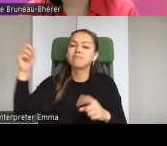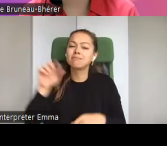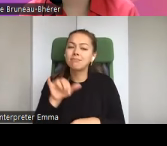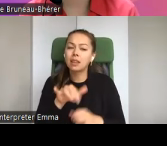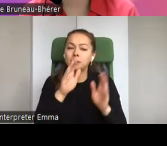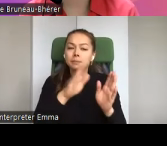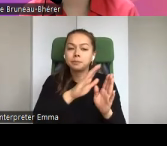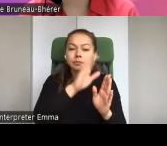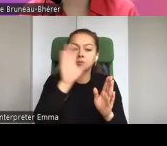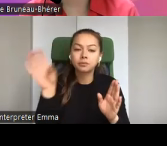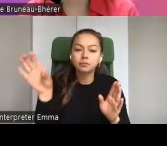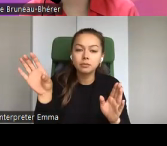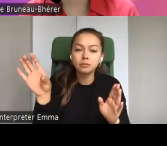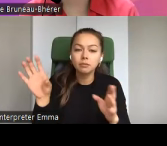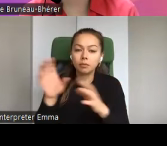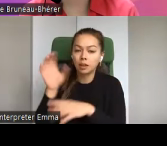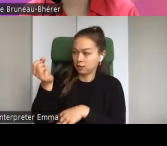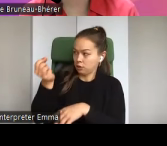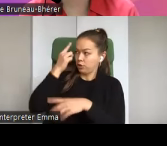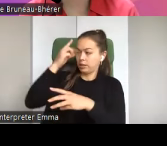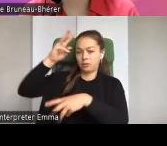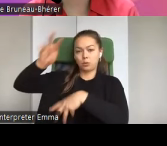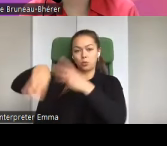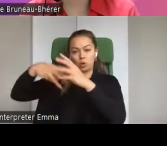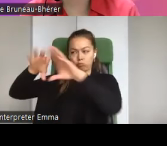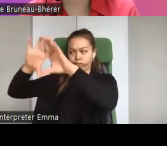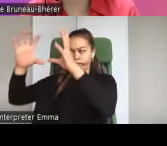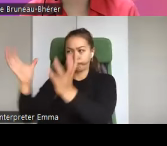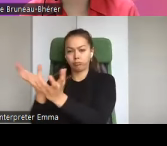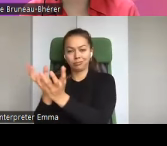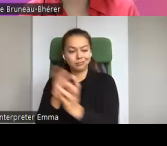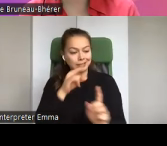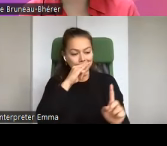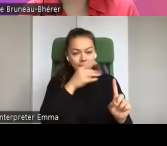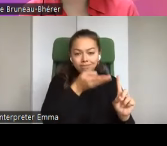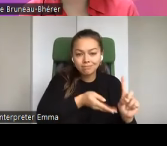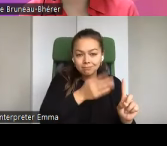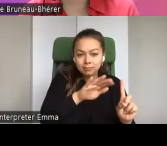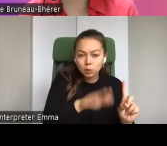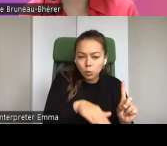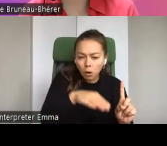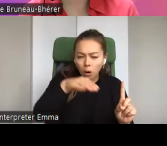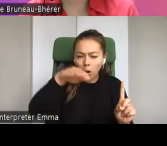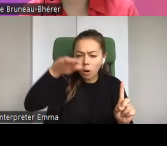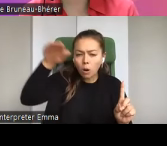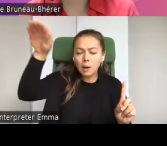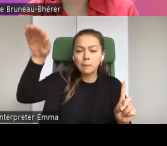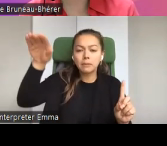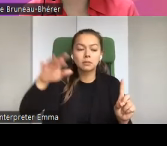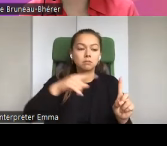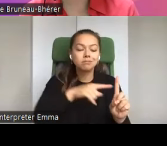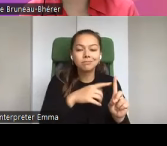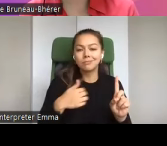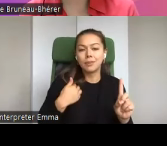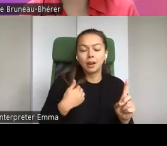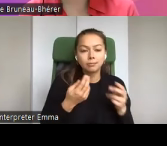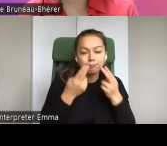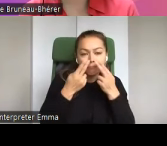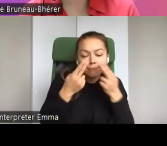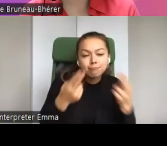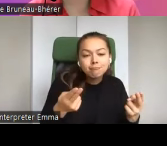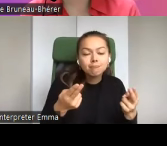the world where they grow up. You know, children have a certain naivete. They're able to believe